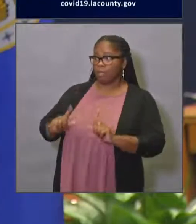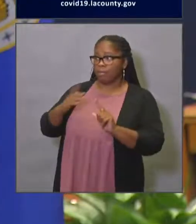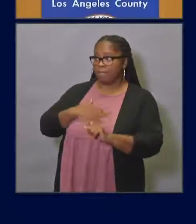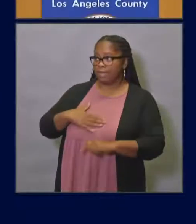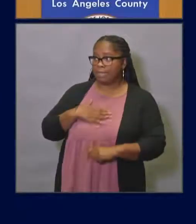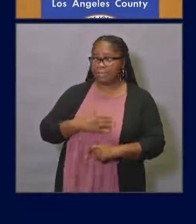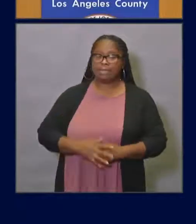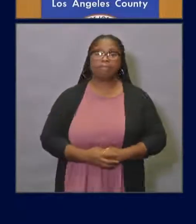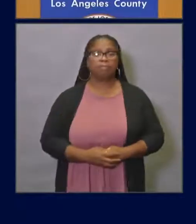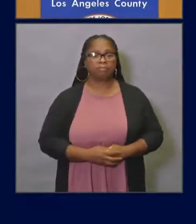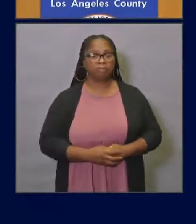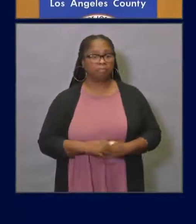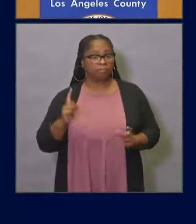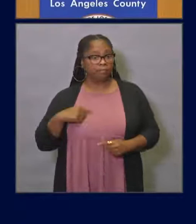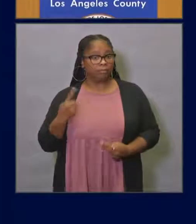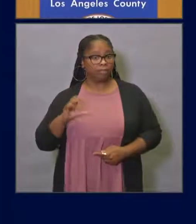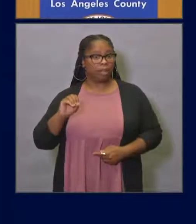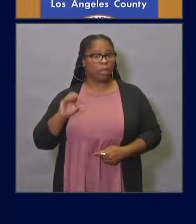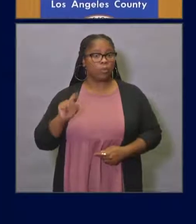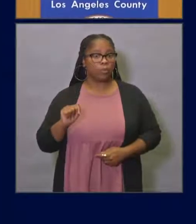As of October 19th,